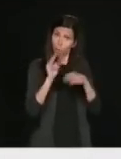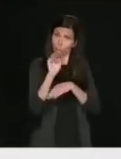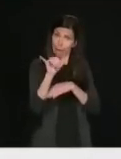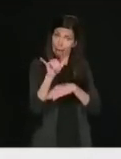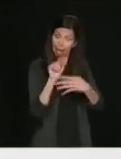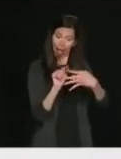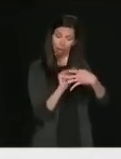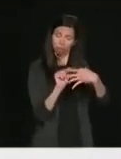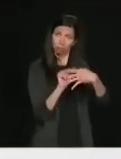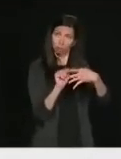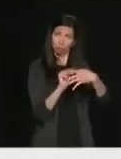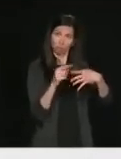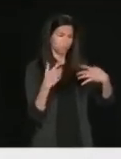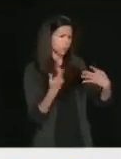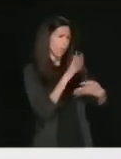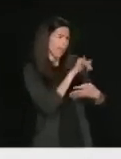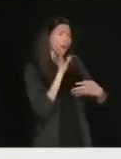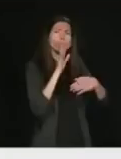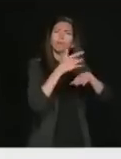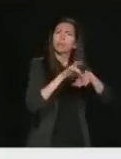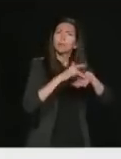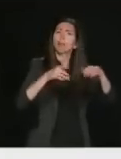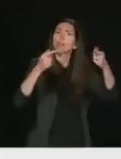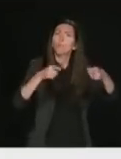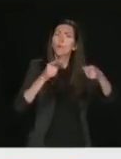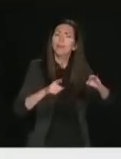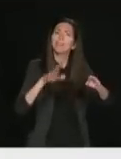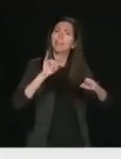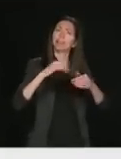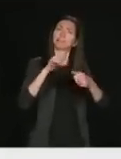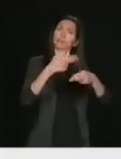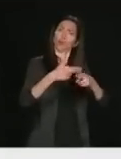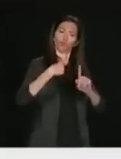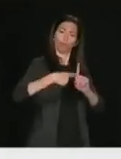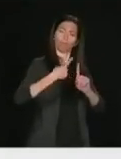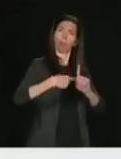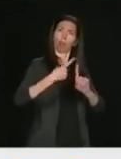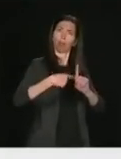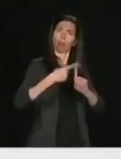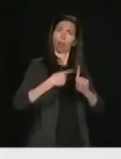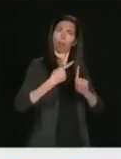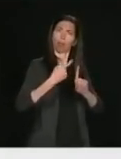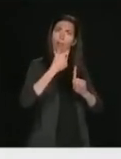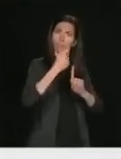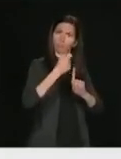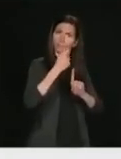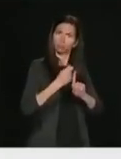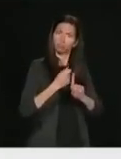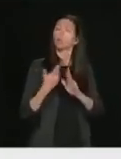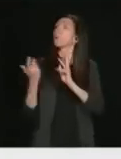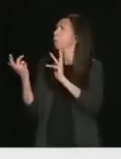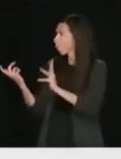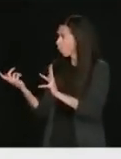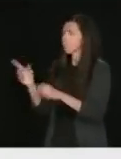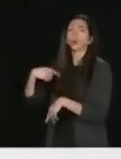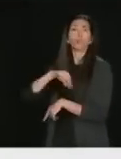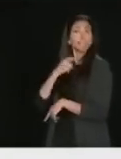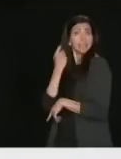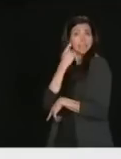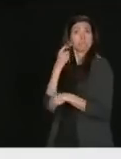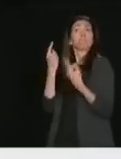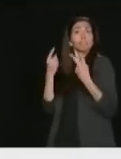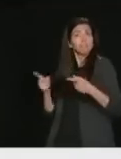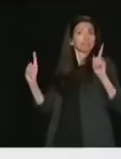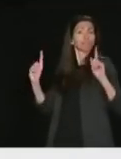when will this rental subsidy program be unveiled, and what's the holdup? We were pleased to announce a large employer's